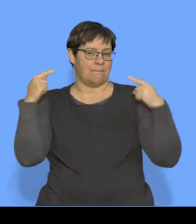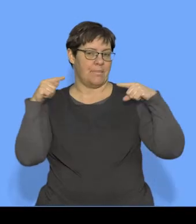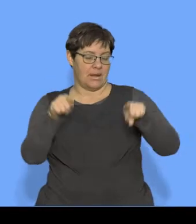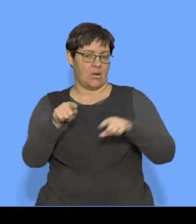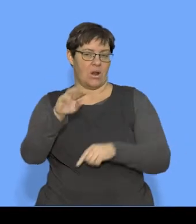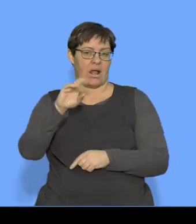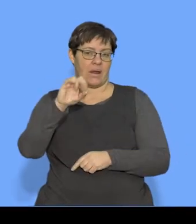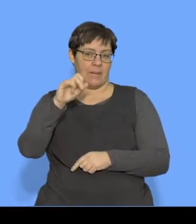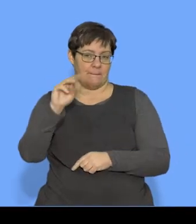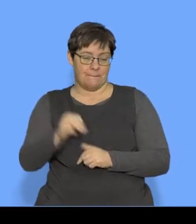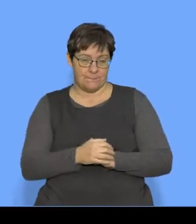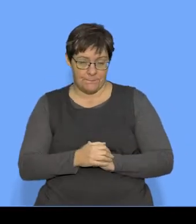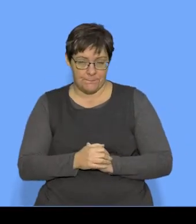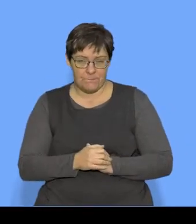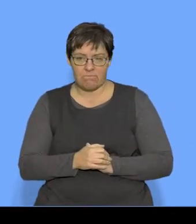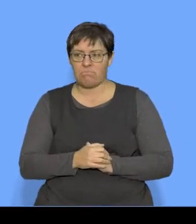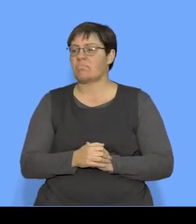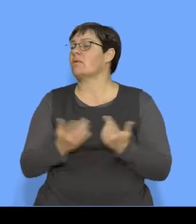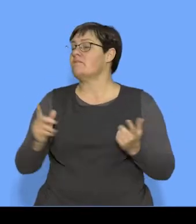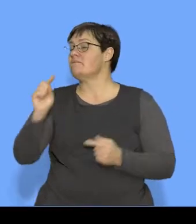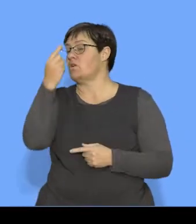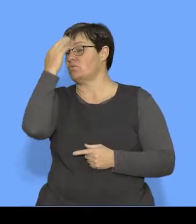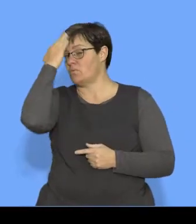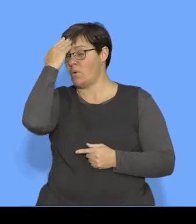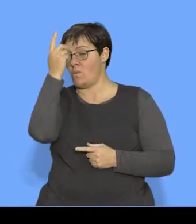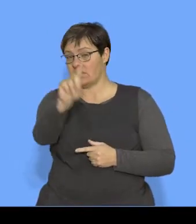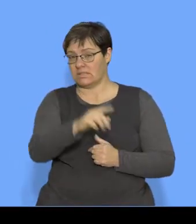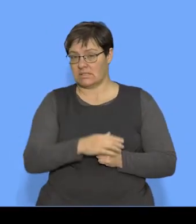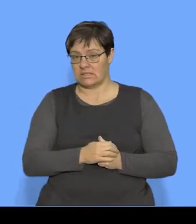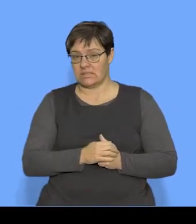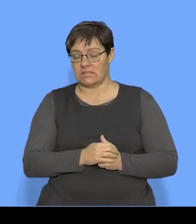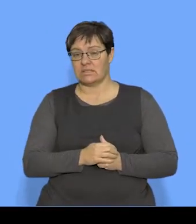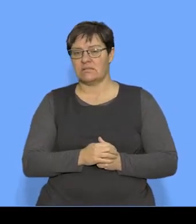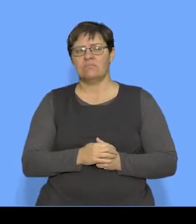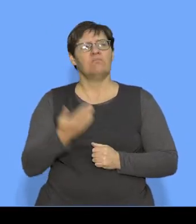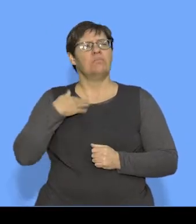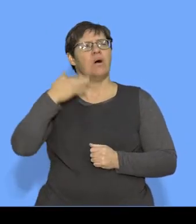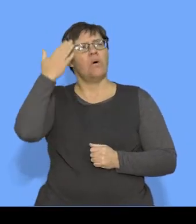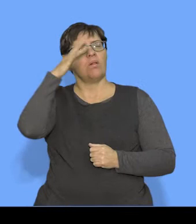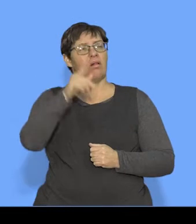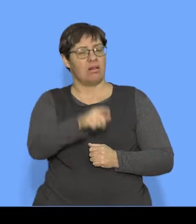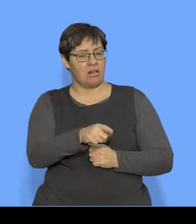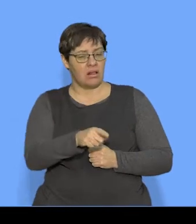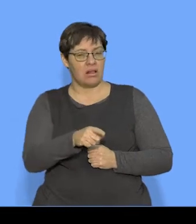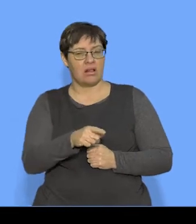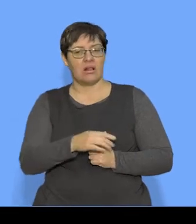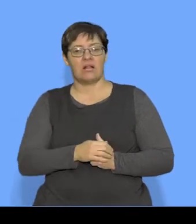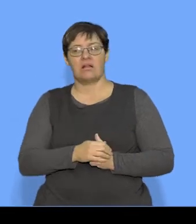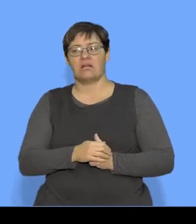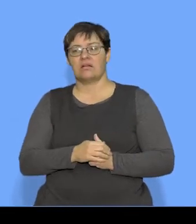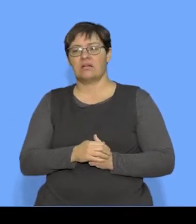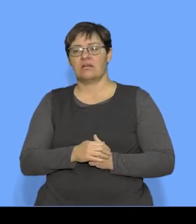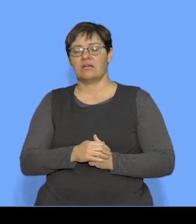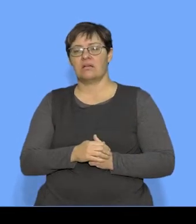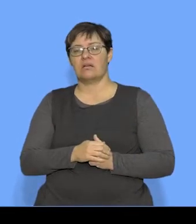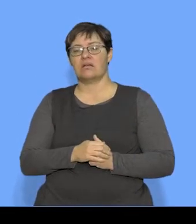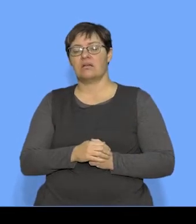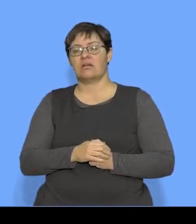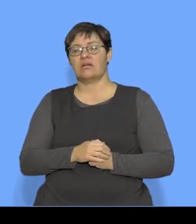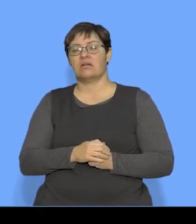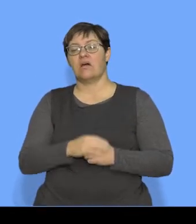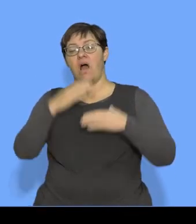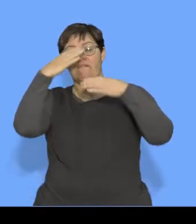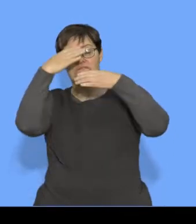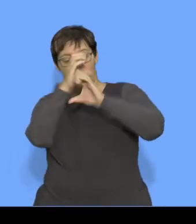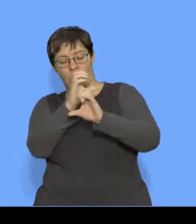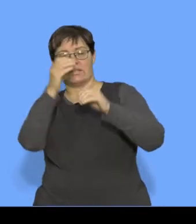a parallelogram. So firstly, what do I know? I know that I am going to specifically